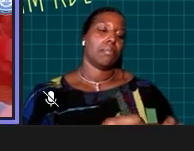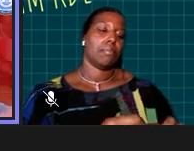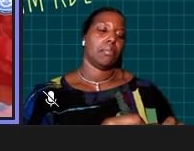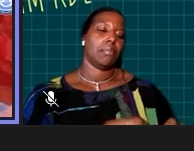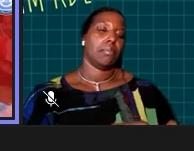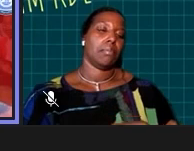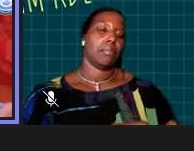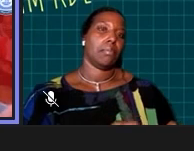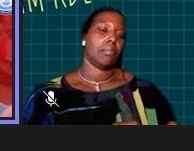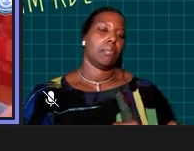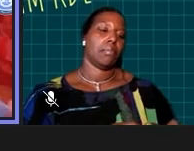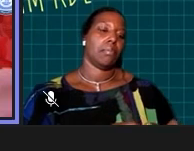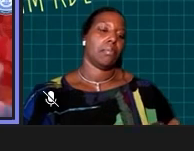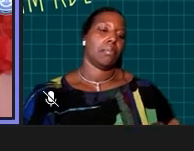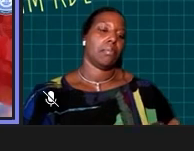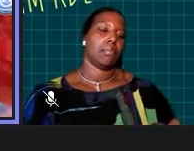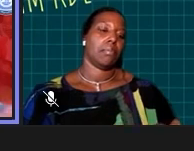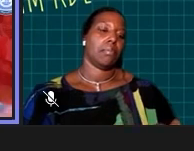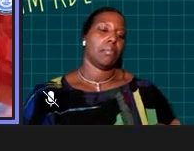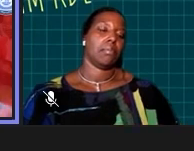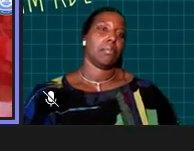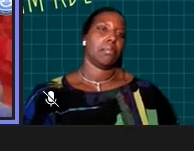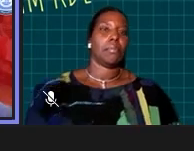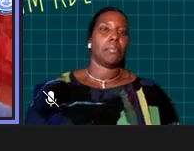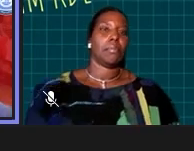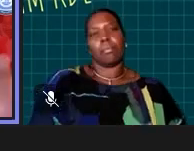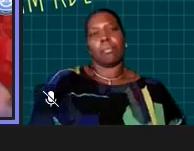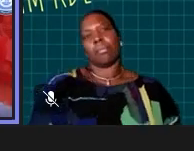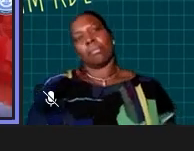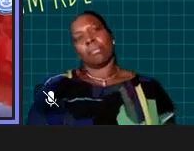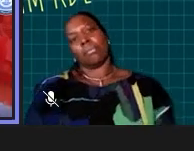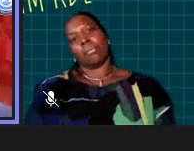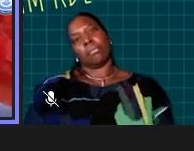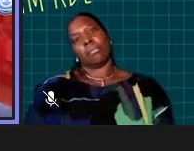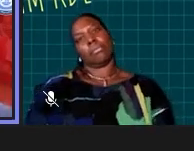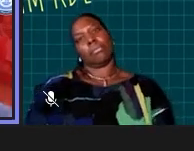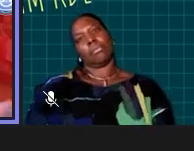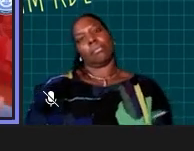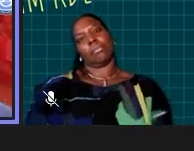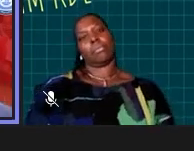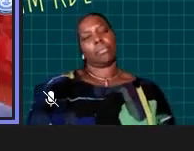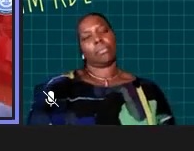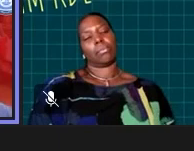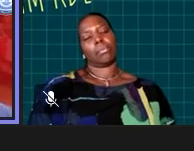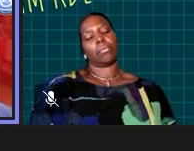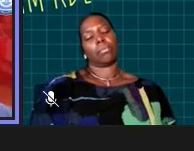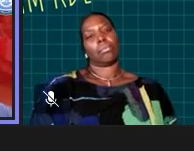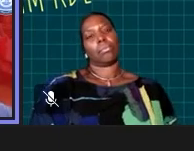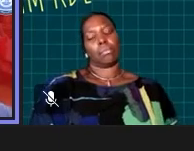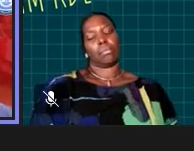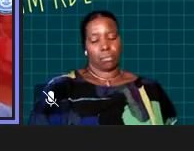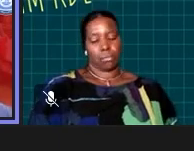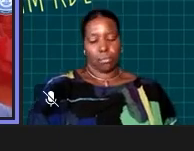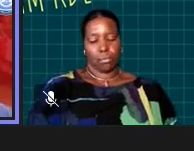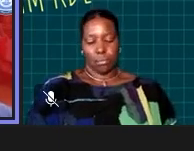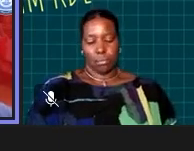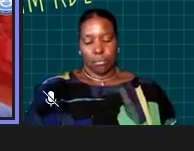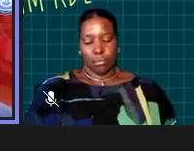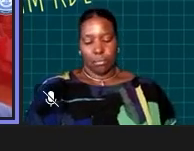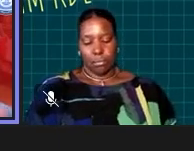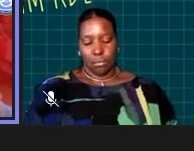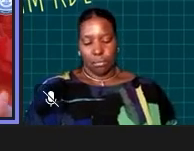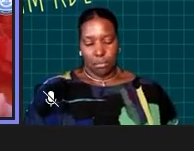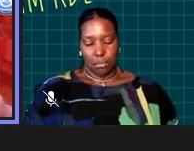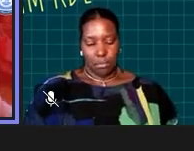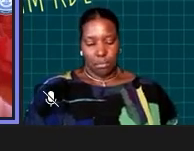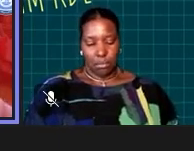district may have in their RFP said, I want a 5-year contract with a couple of 5-year extensions because they got a really good rate and they really like this provider.